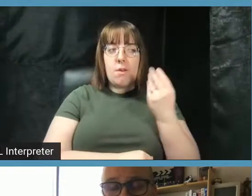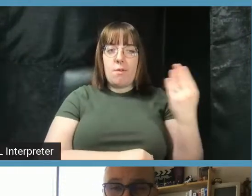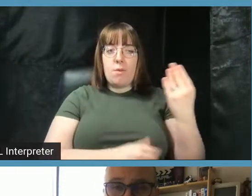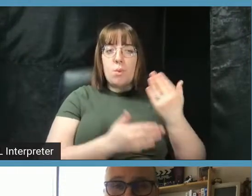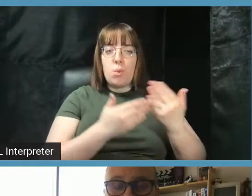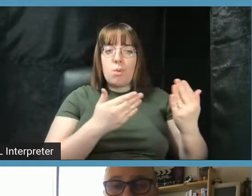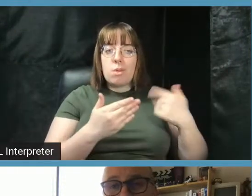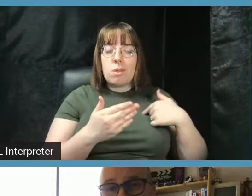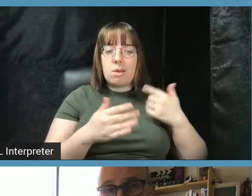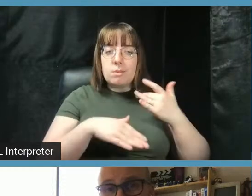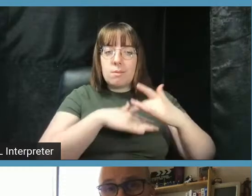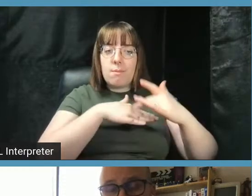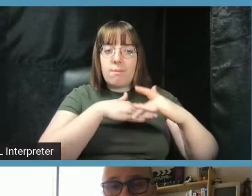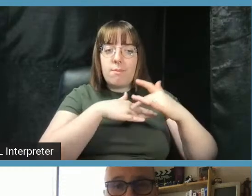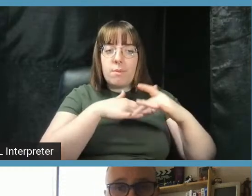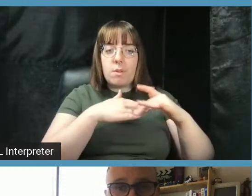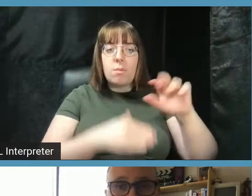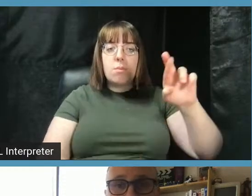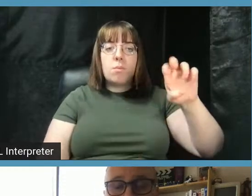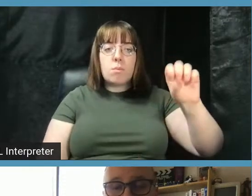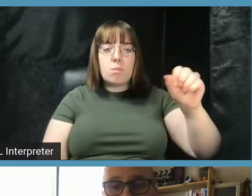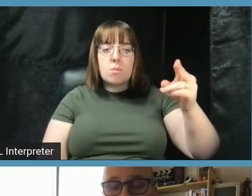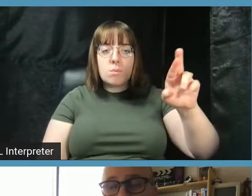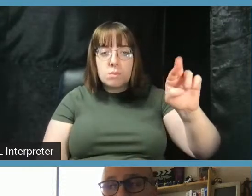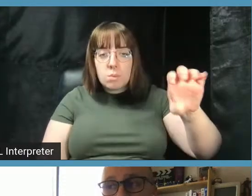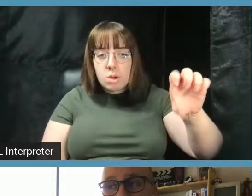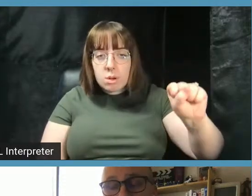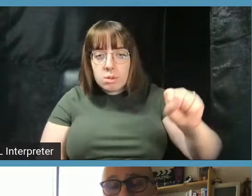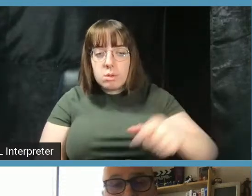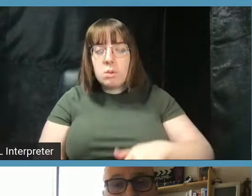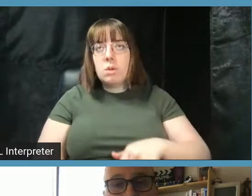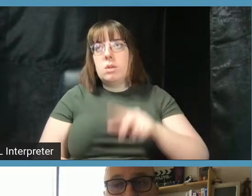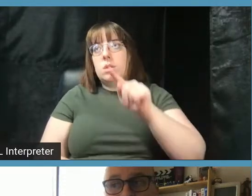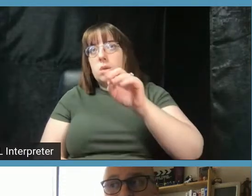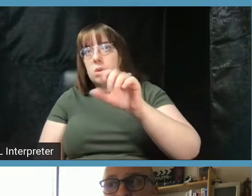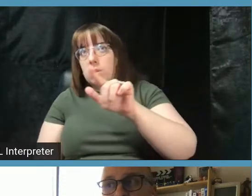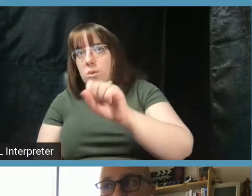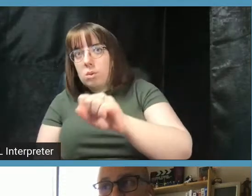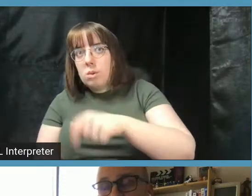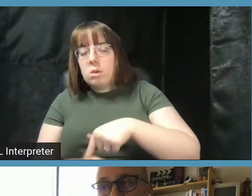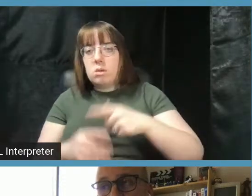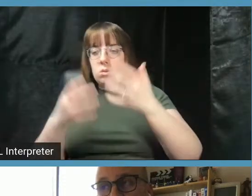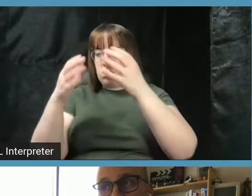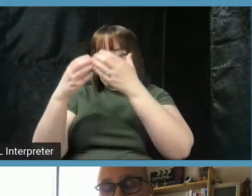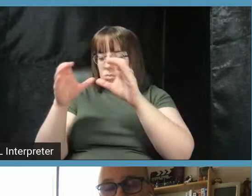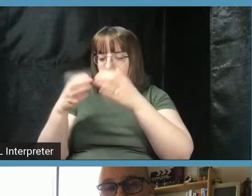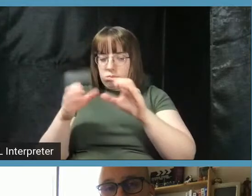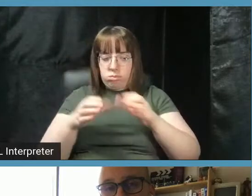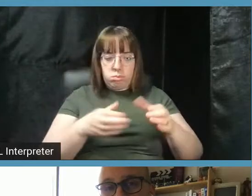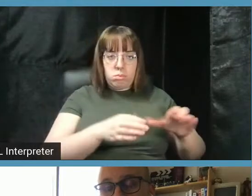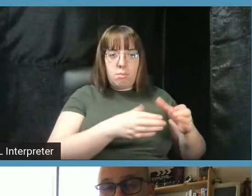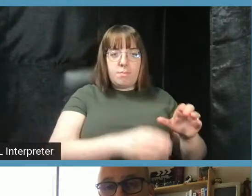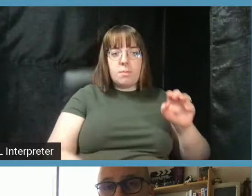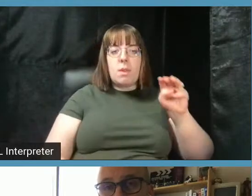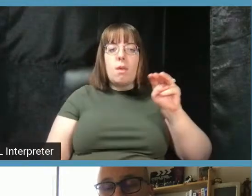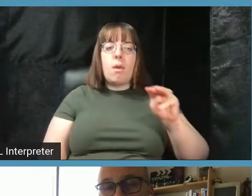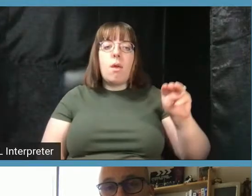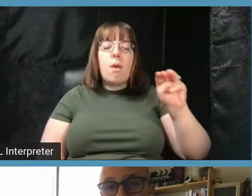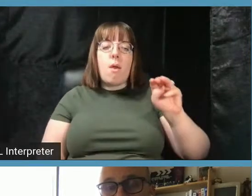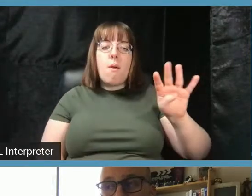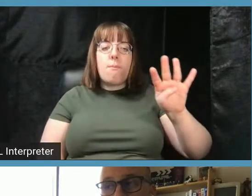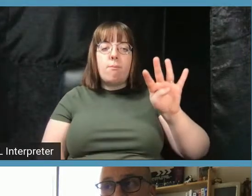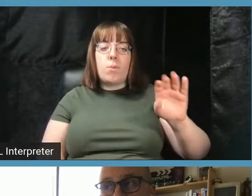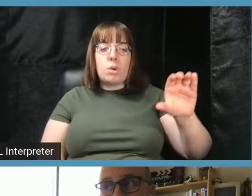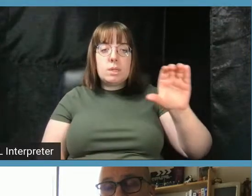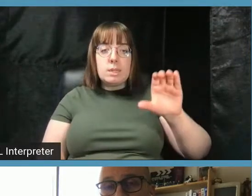resources, one of which is case studies and examples and tools, etc. It's broken down into different sections. So it's M4C, it's another numeronym